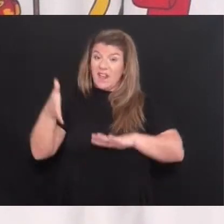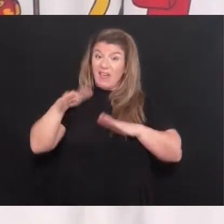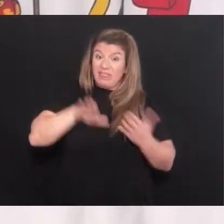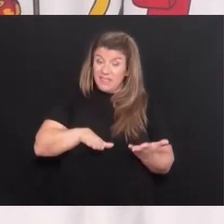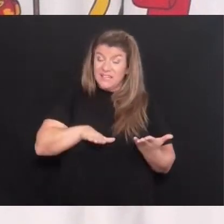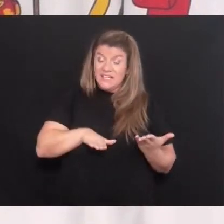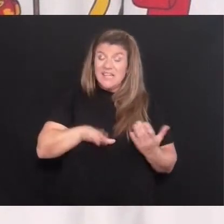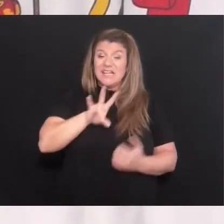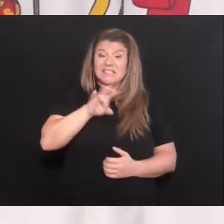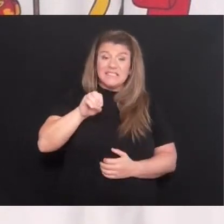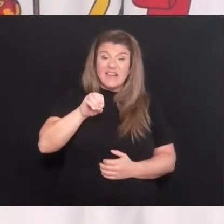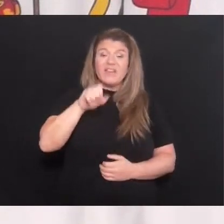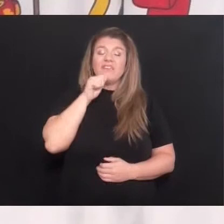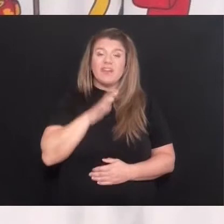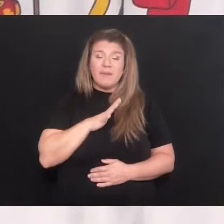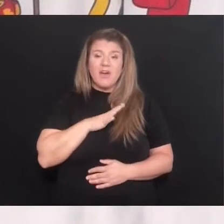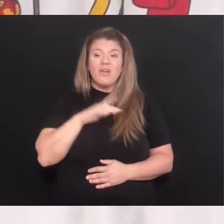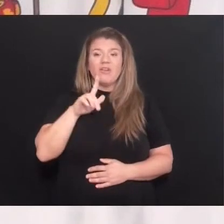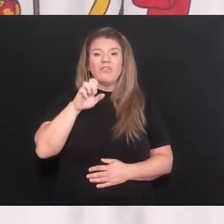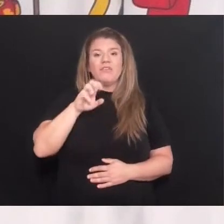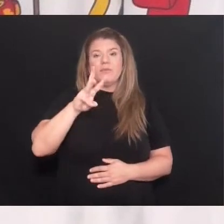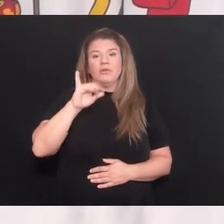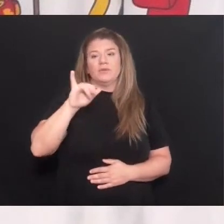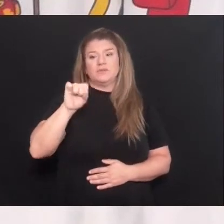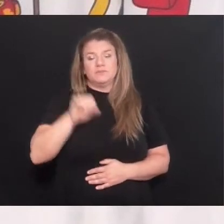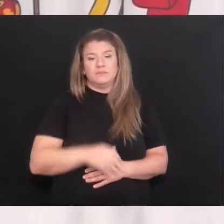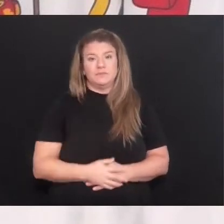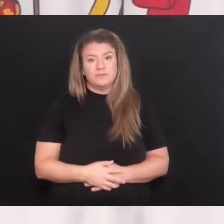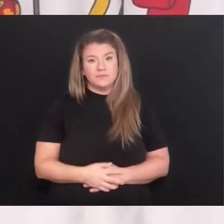is a 70-year-old female from Lewis County.